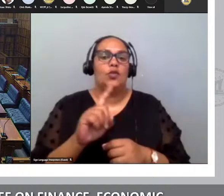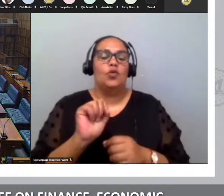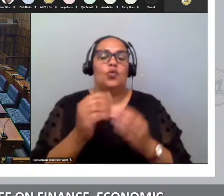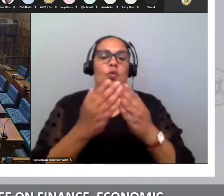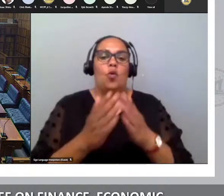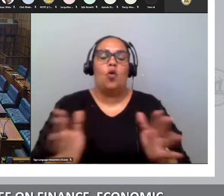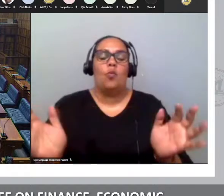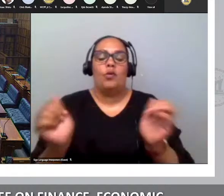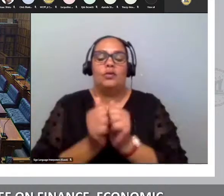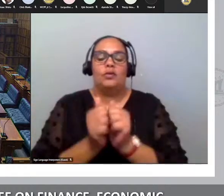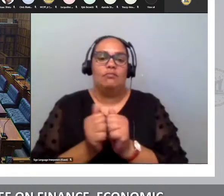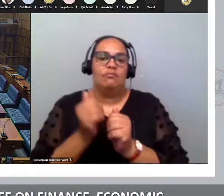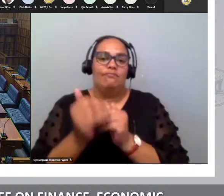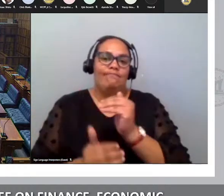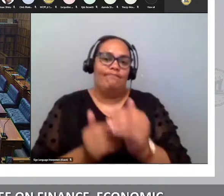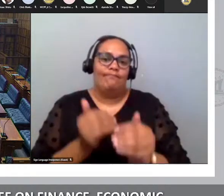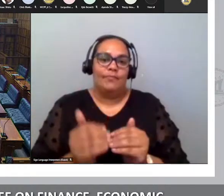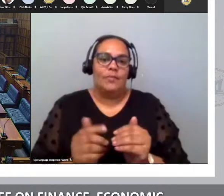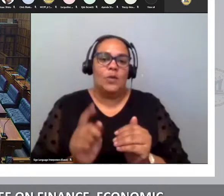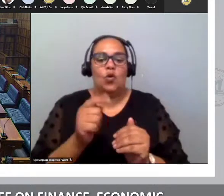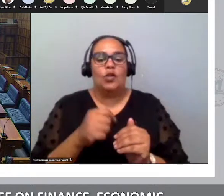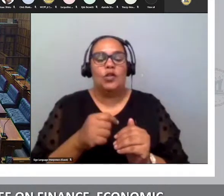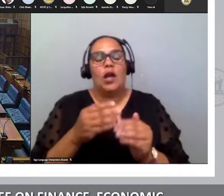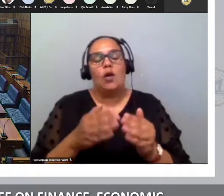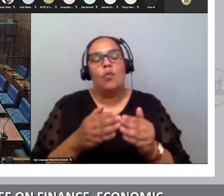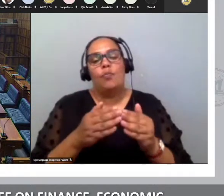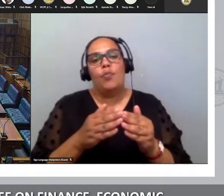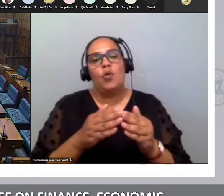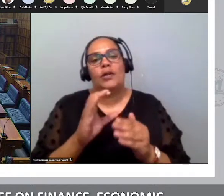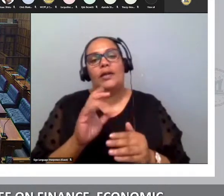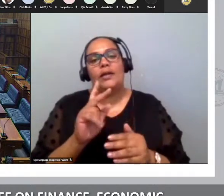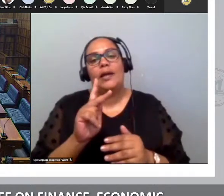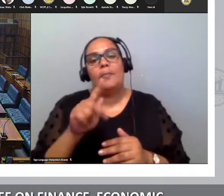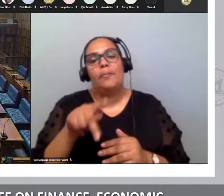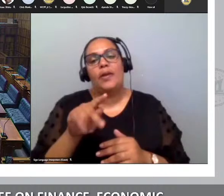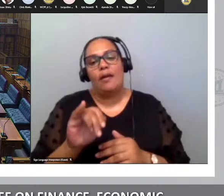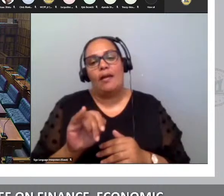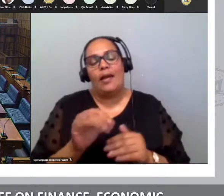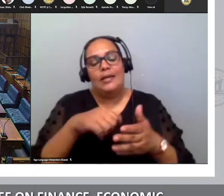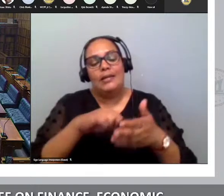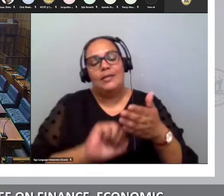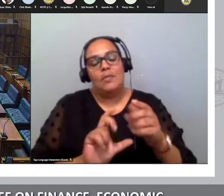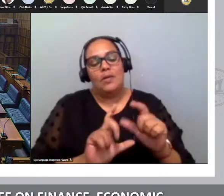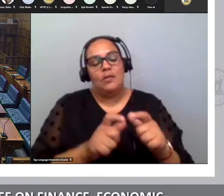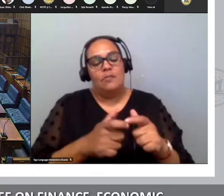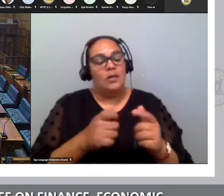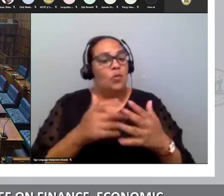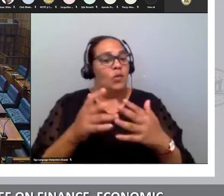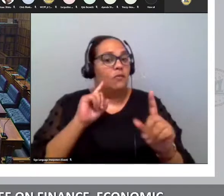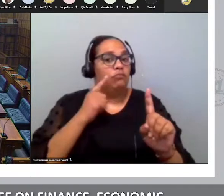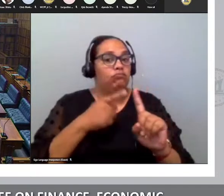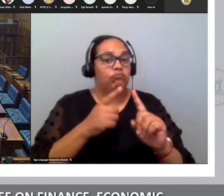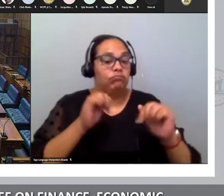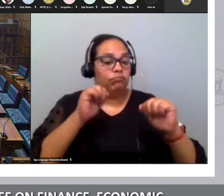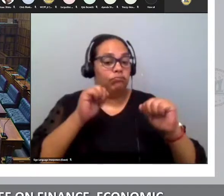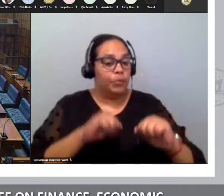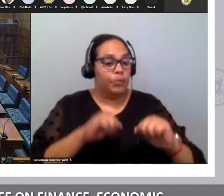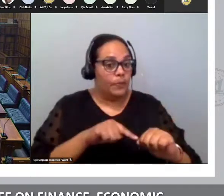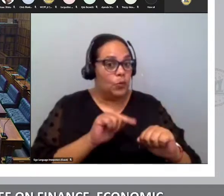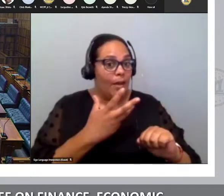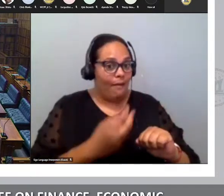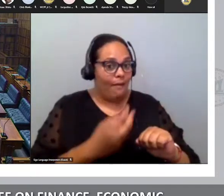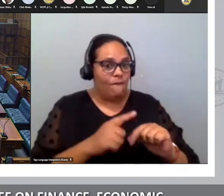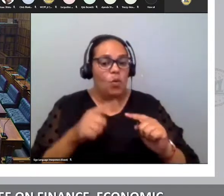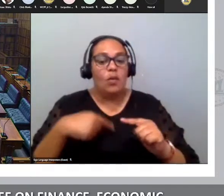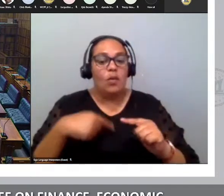stakeholder process which is our Port consultative kpi subcommittee so whatever targets are agreed upon for the